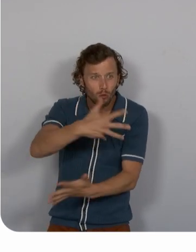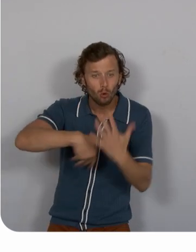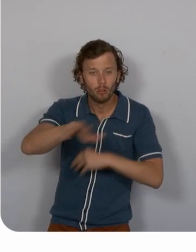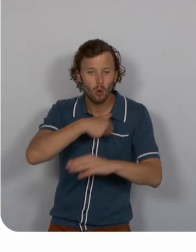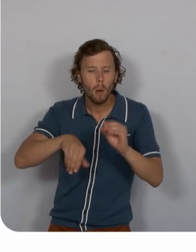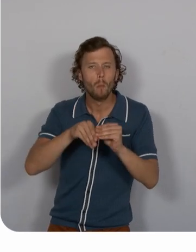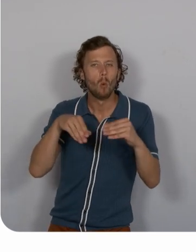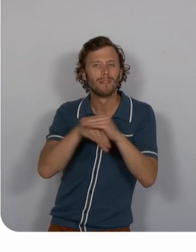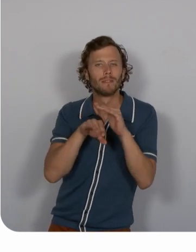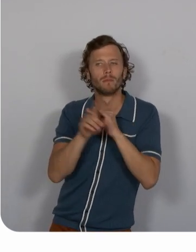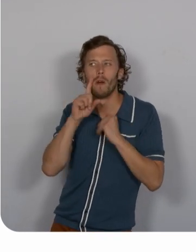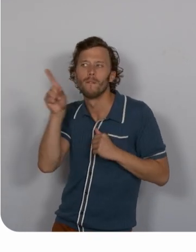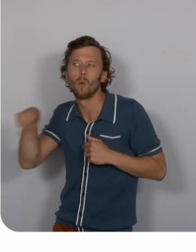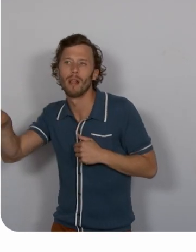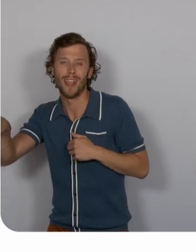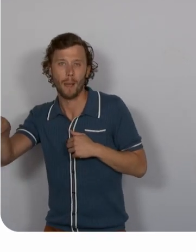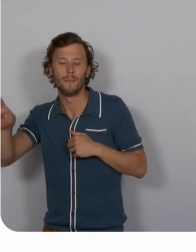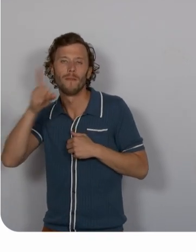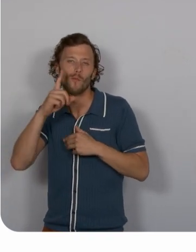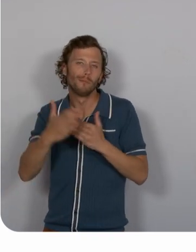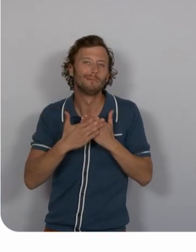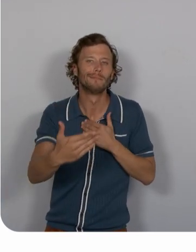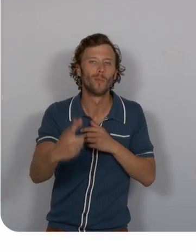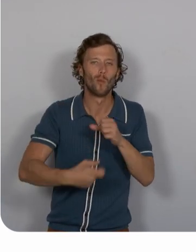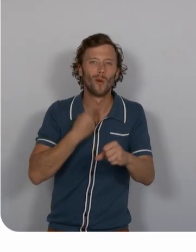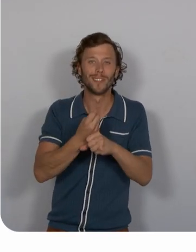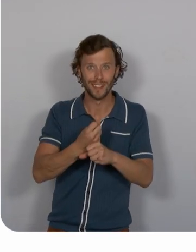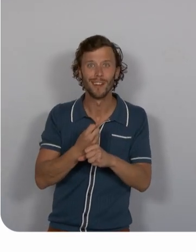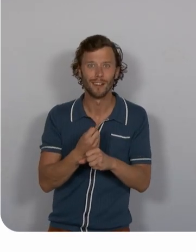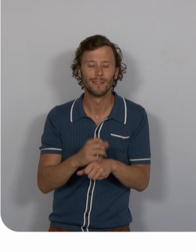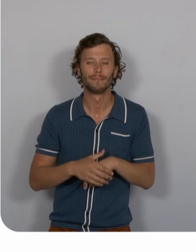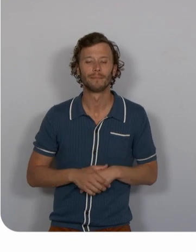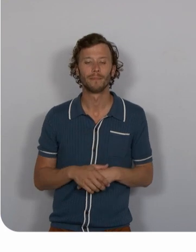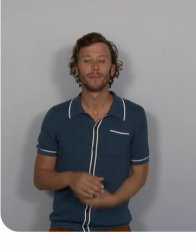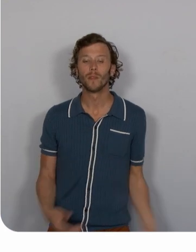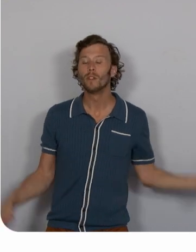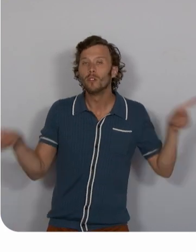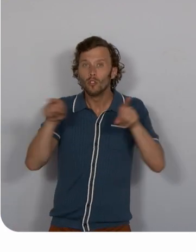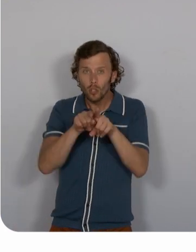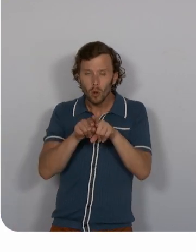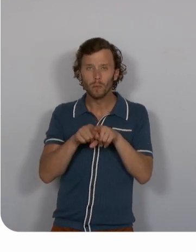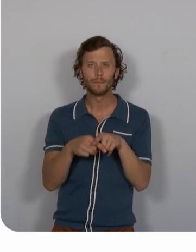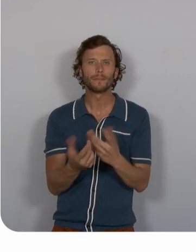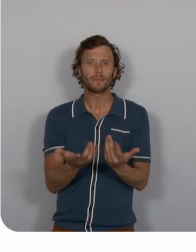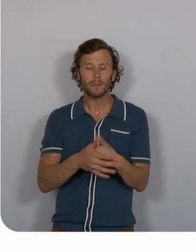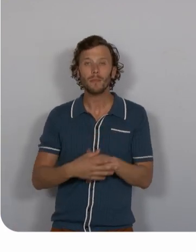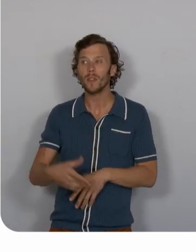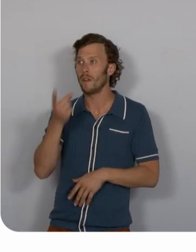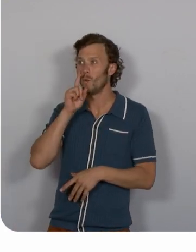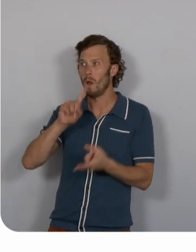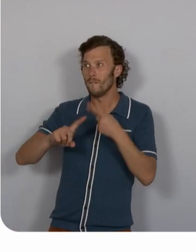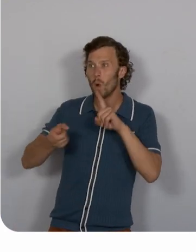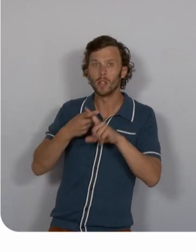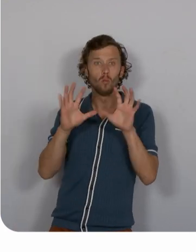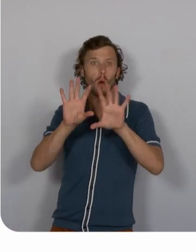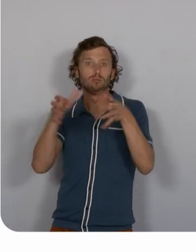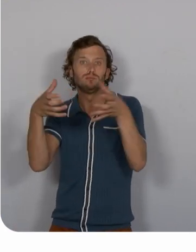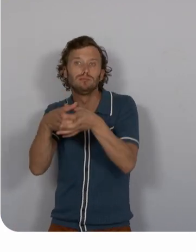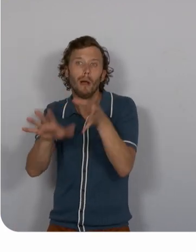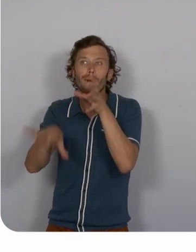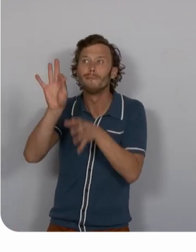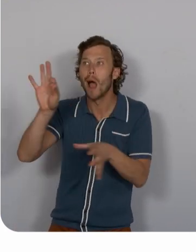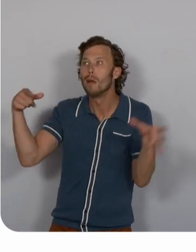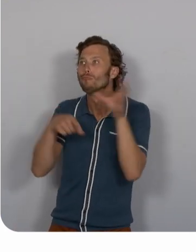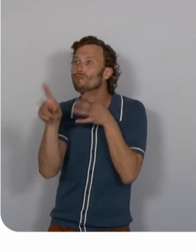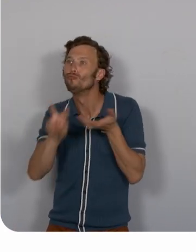Quest platform over the coming year. We'll make it easier to find and meet up with friends and travel together to